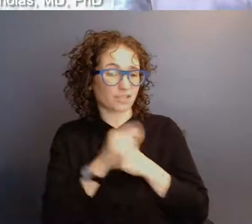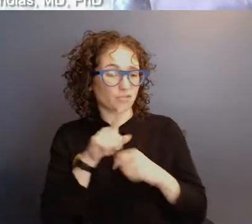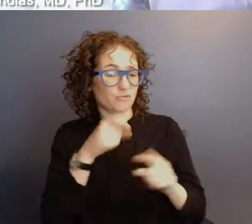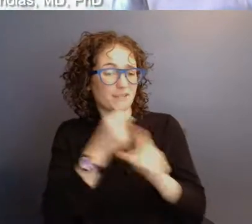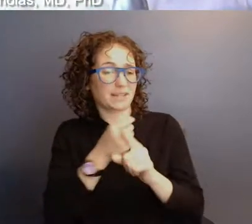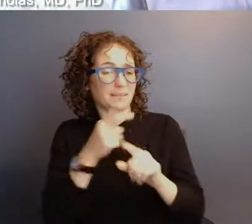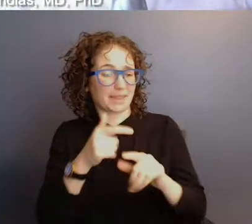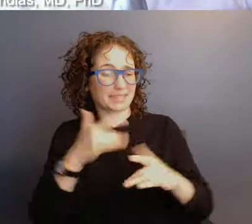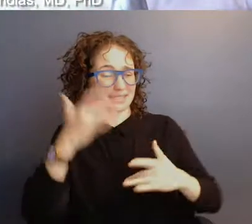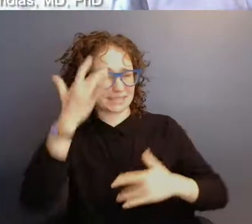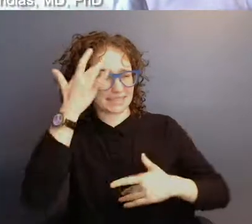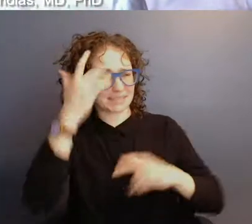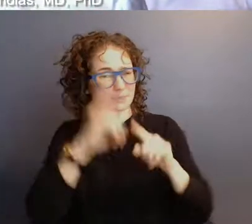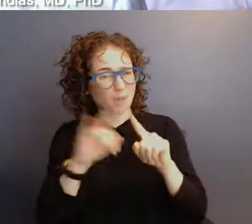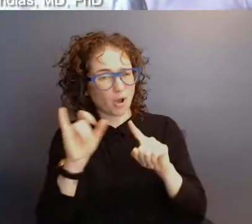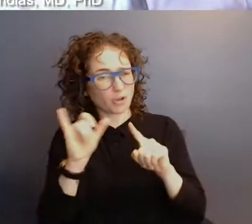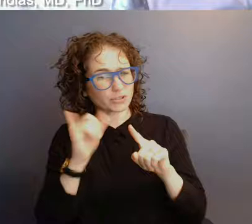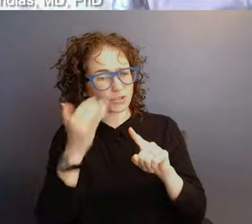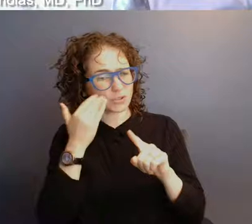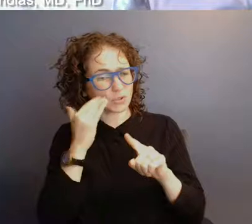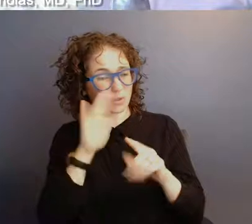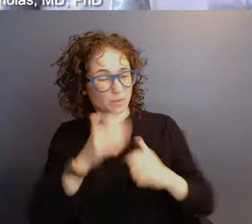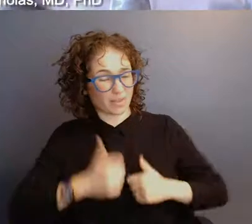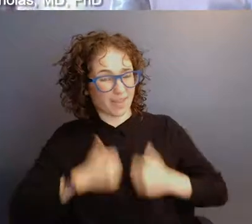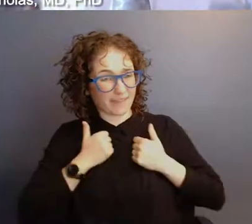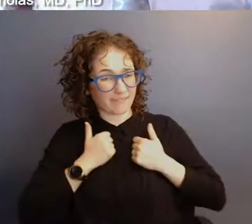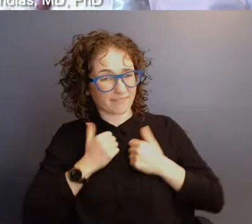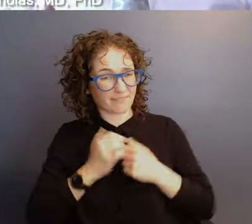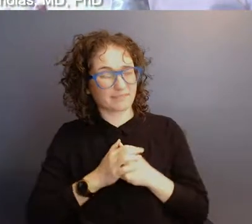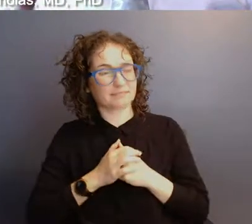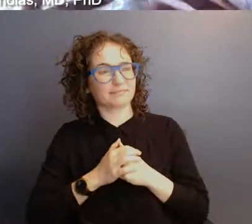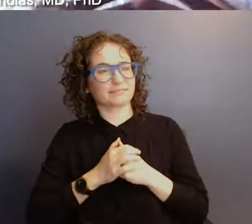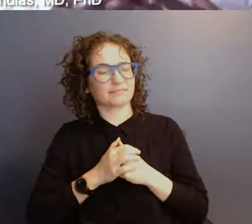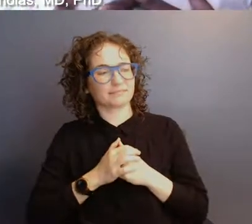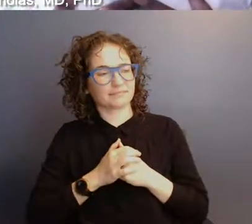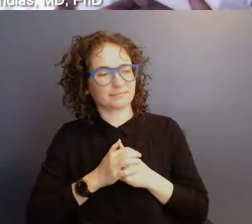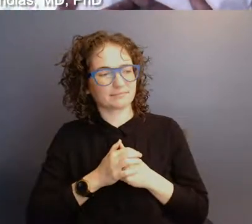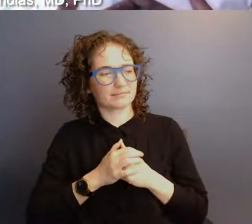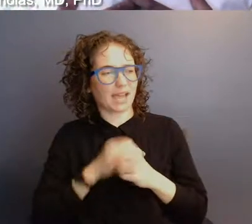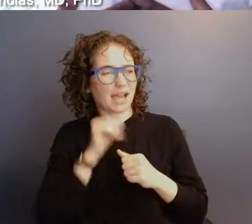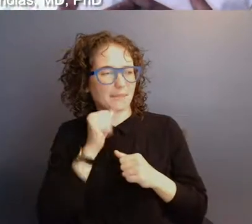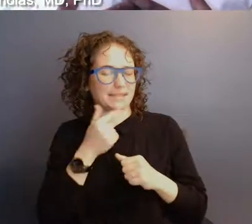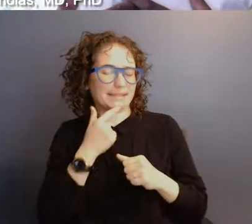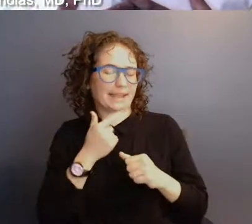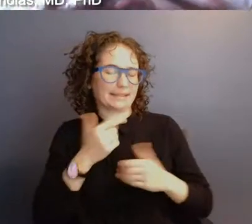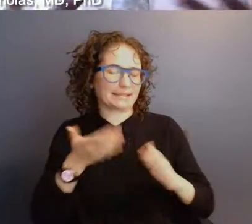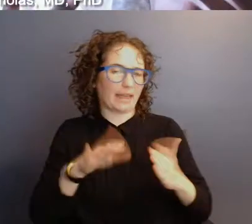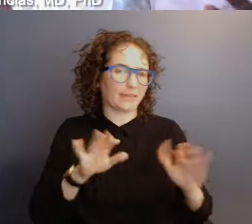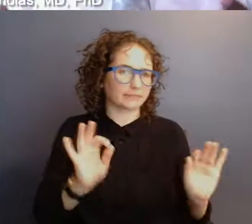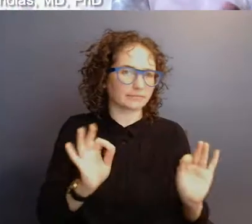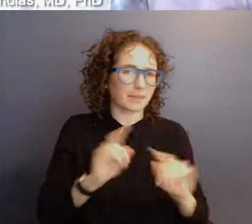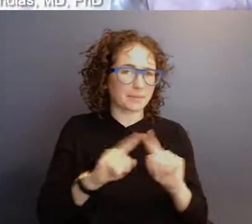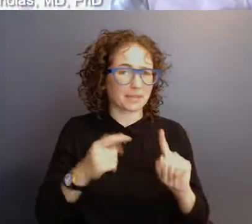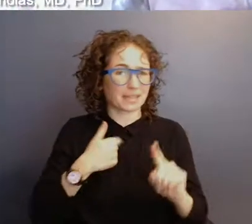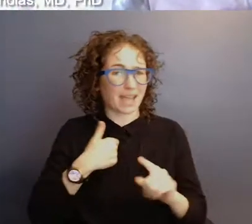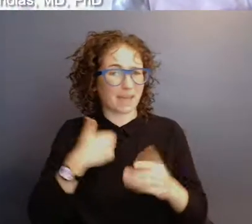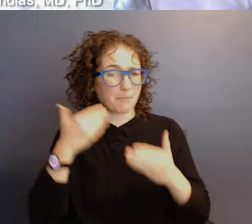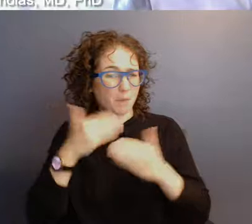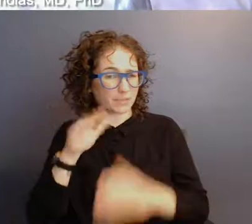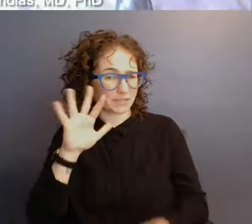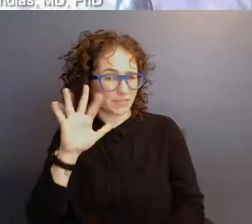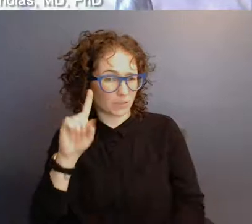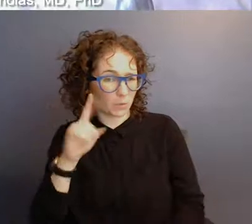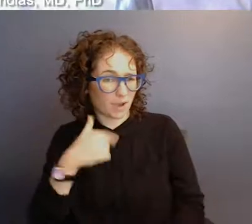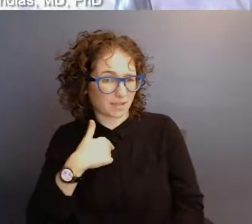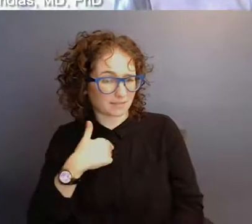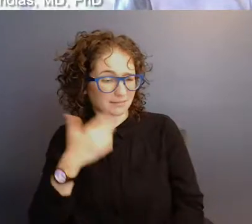but you're also mourning your life. Not to make light of death, but I am 50, almost 51 years old, and I've